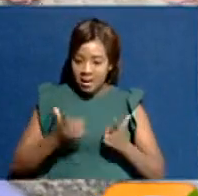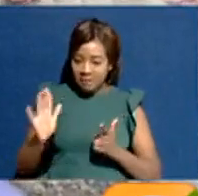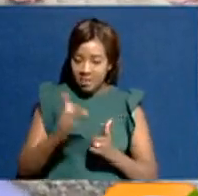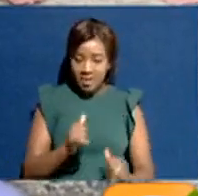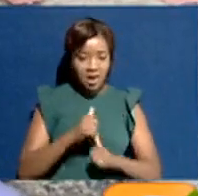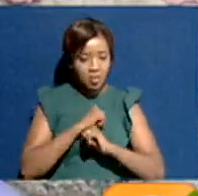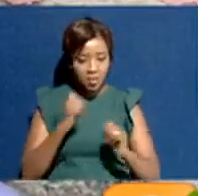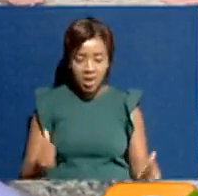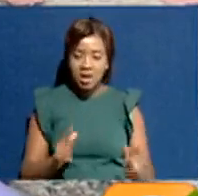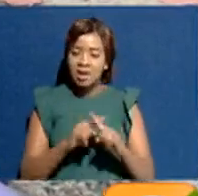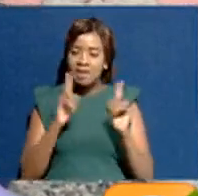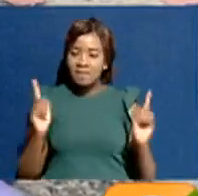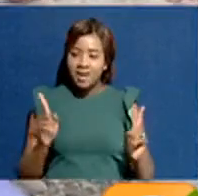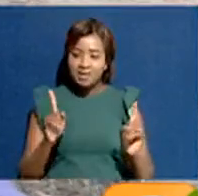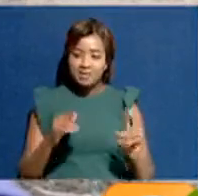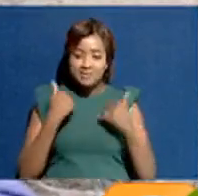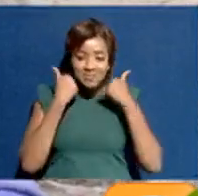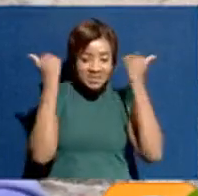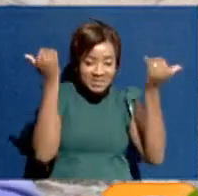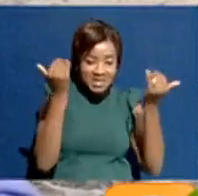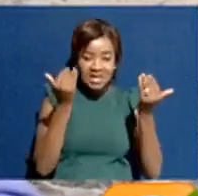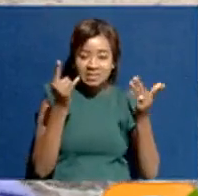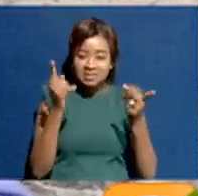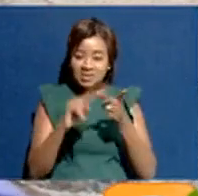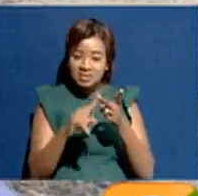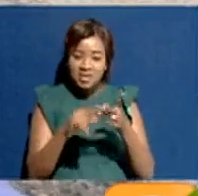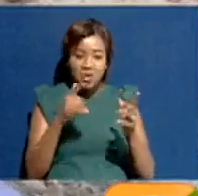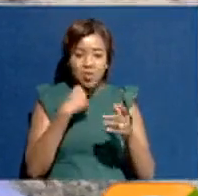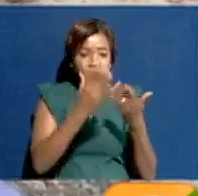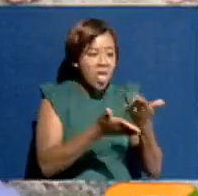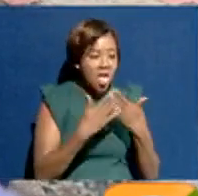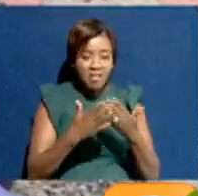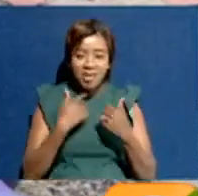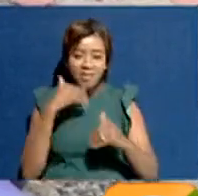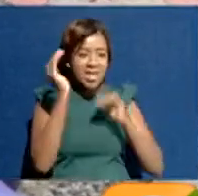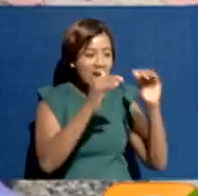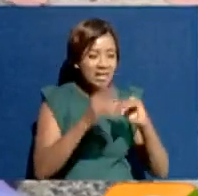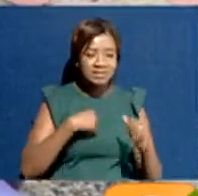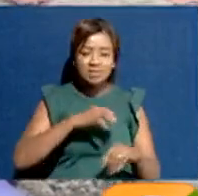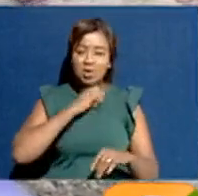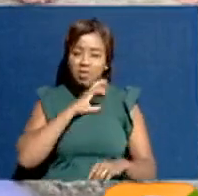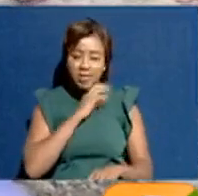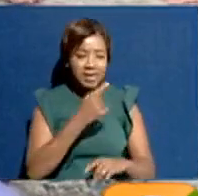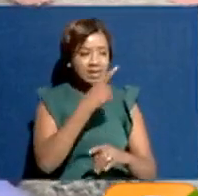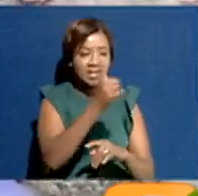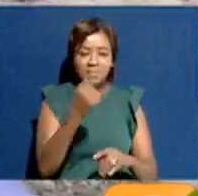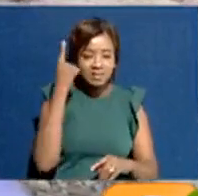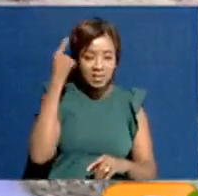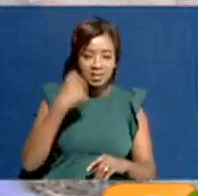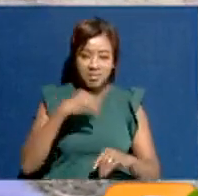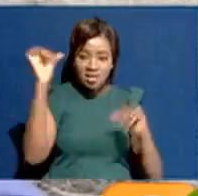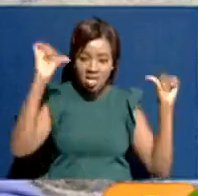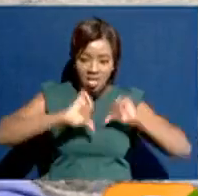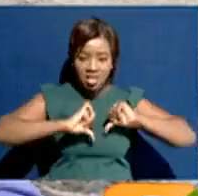Na lakini tu ya stress yenye nilikuwa nayo, kuna mtu mwenye aliye nisikiza nikiongea, kila mtu anaona mimi ni mbaya.